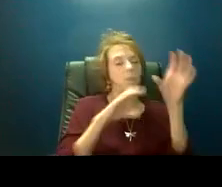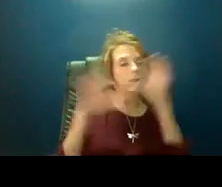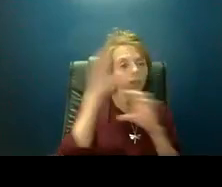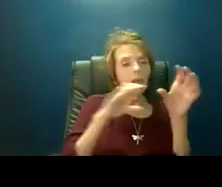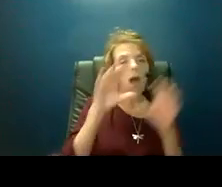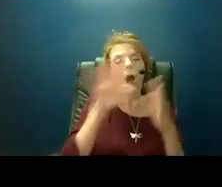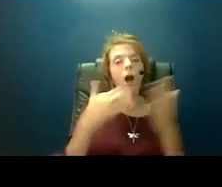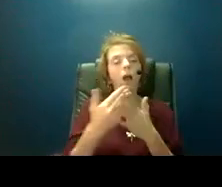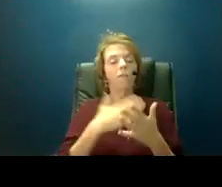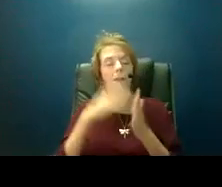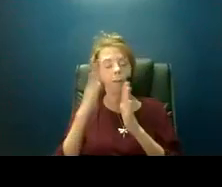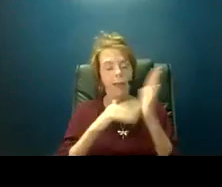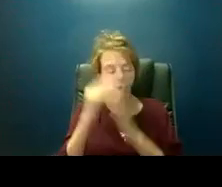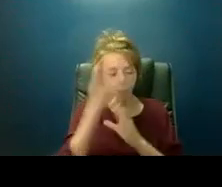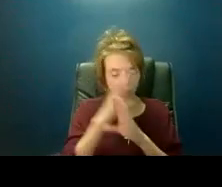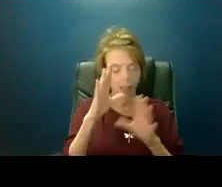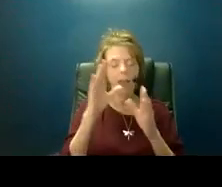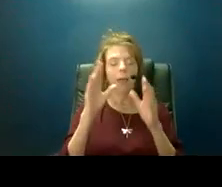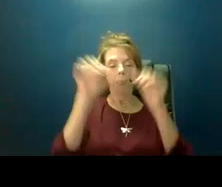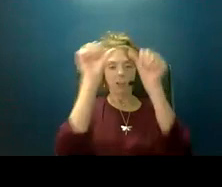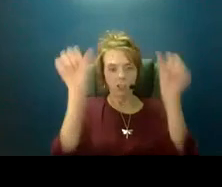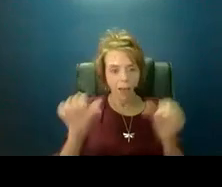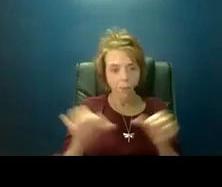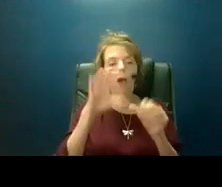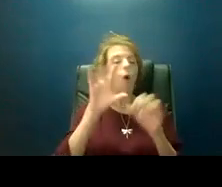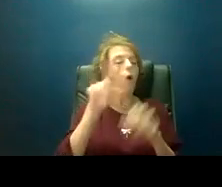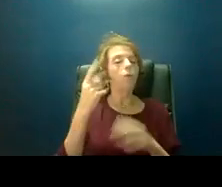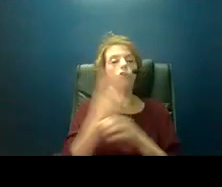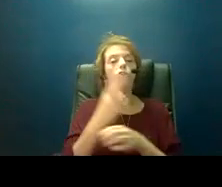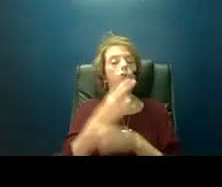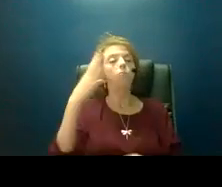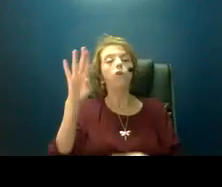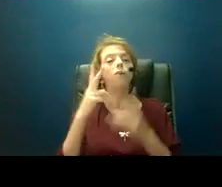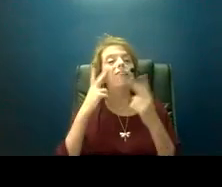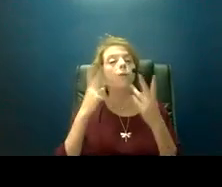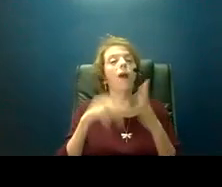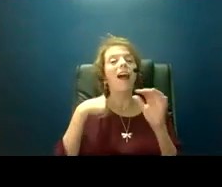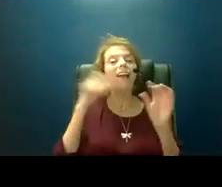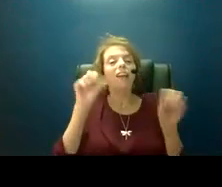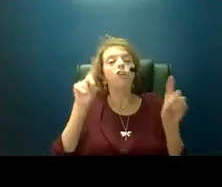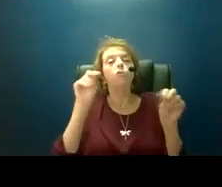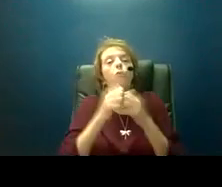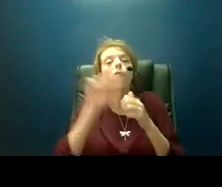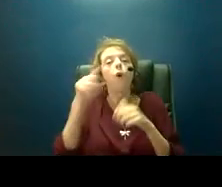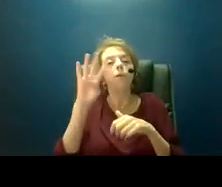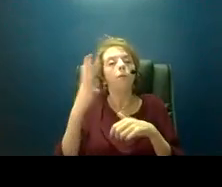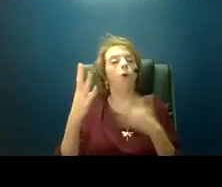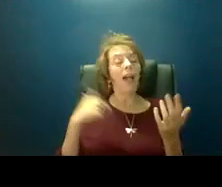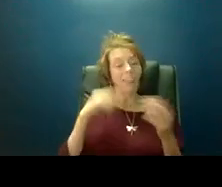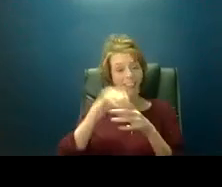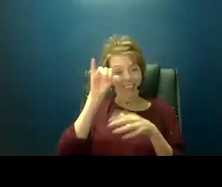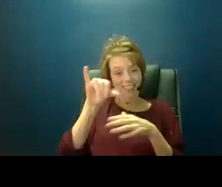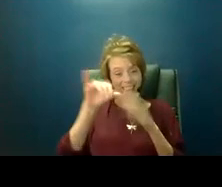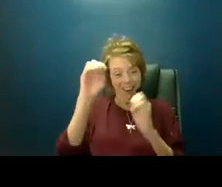all my paintings, the figures, whatever I'm painting, I'm only gonna use the color blue and see what I can do within that. I think in that